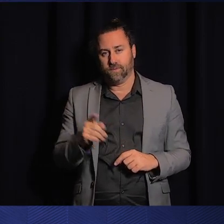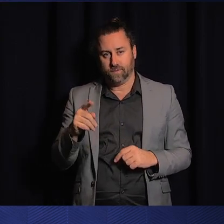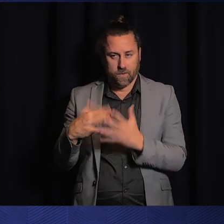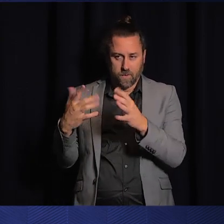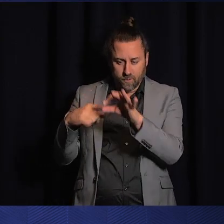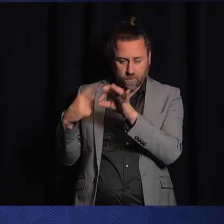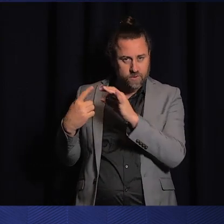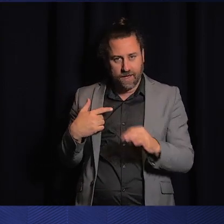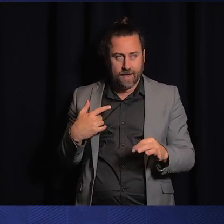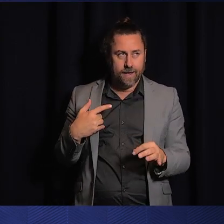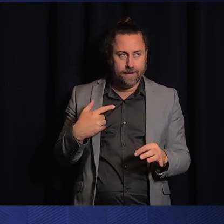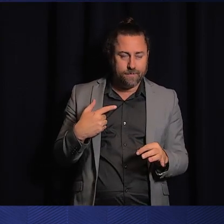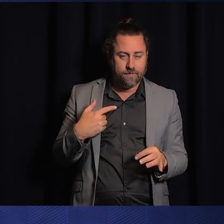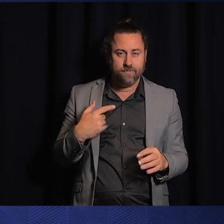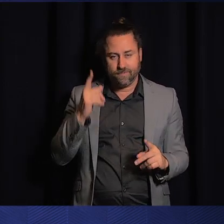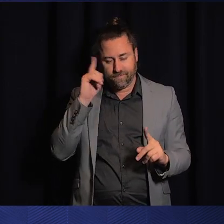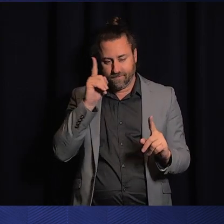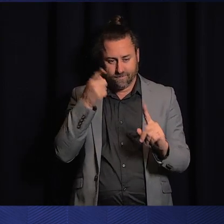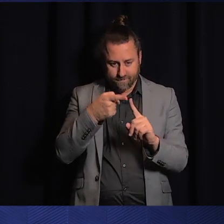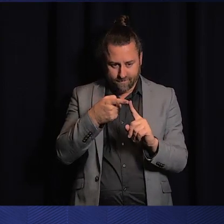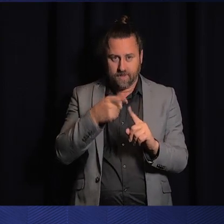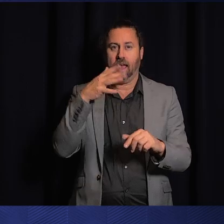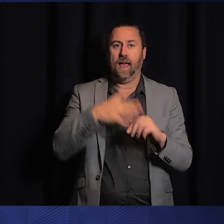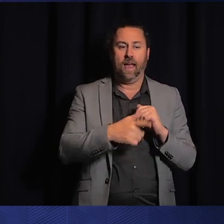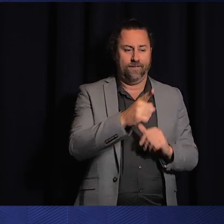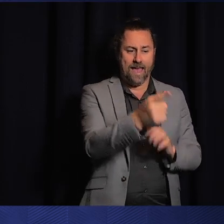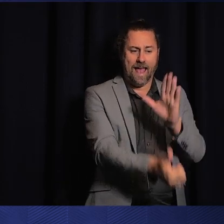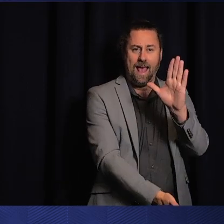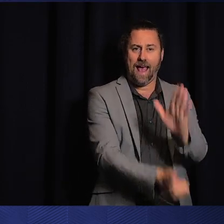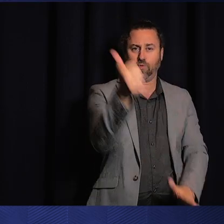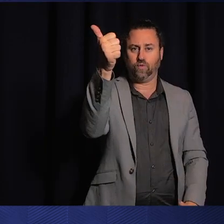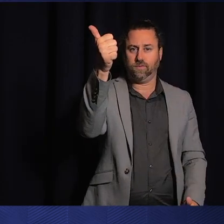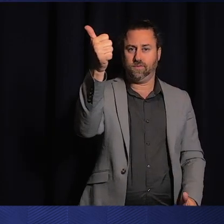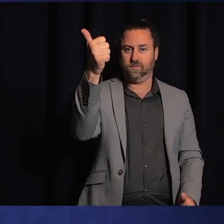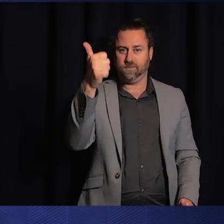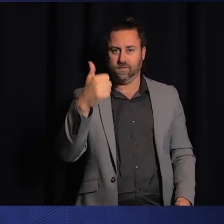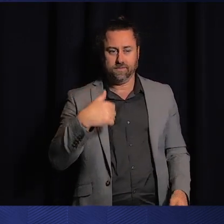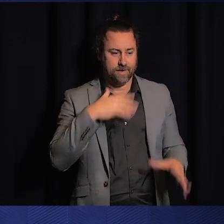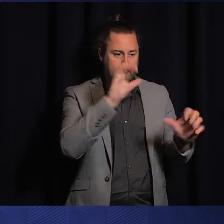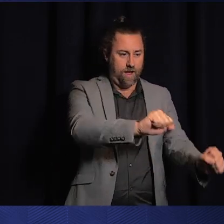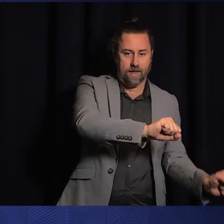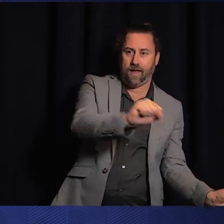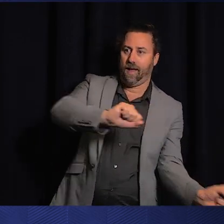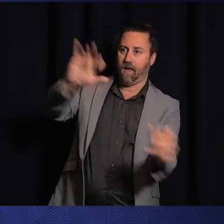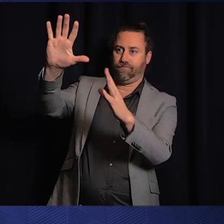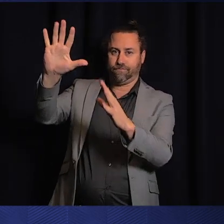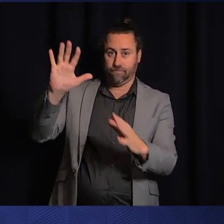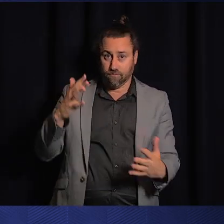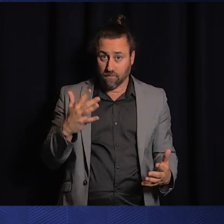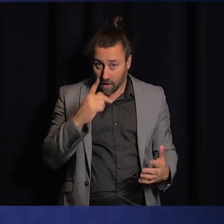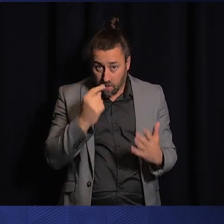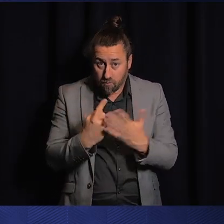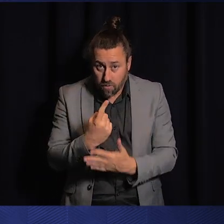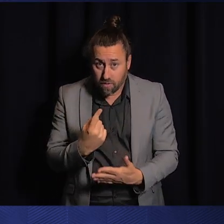to go to that issue of evictions. And eviction, as is actually, forced eviction